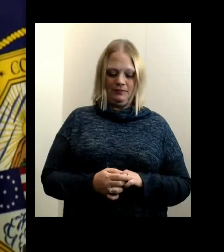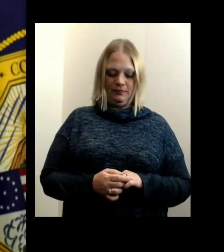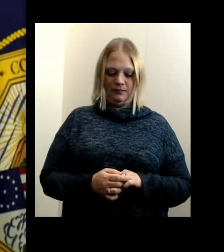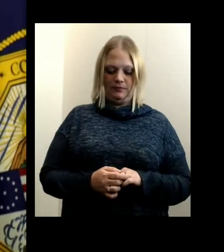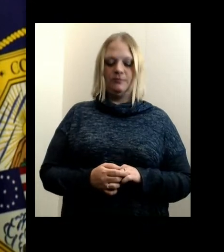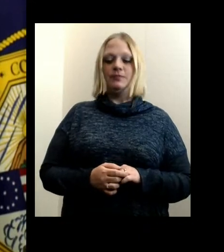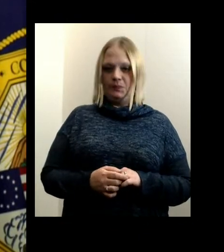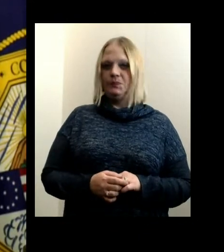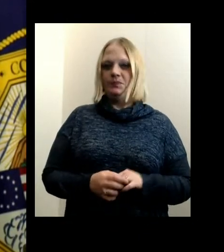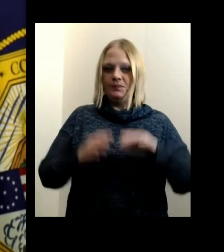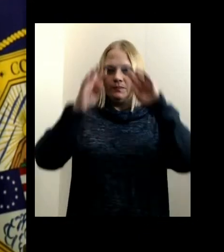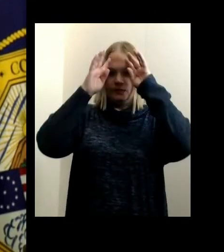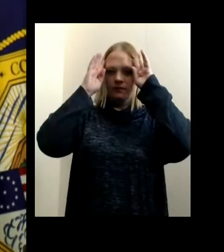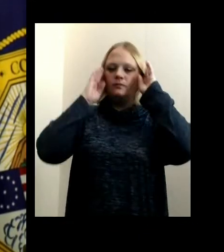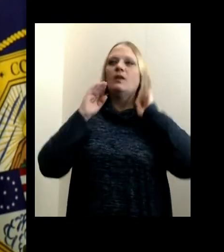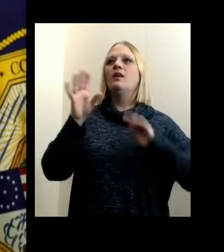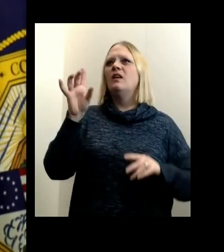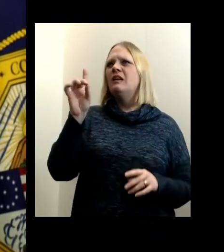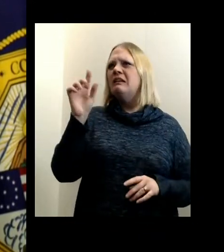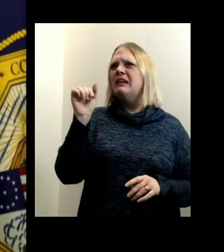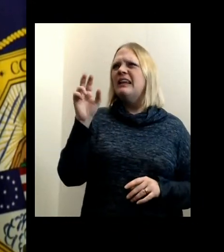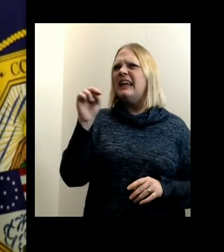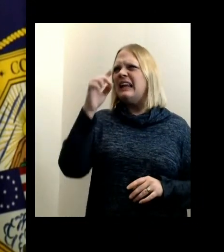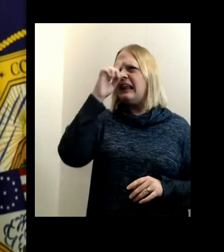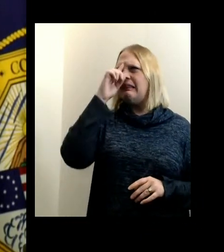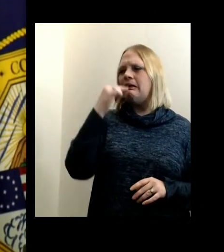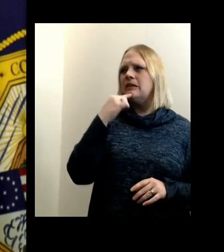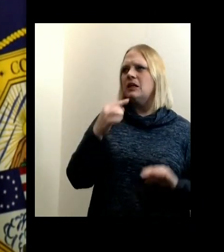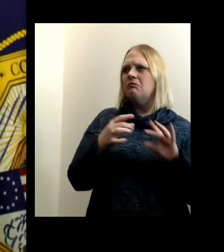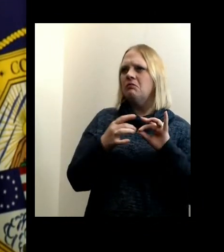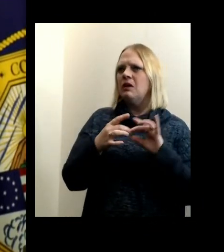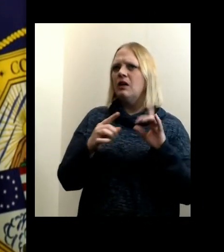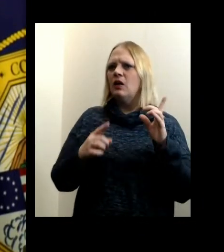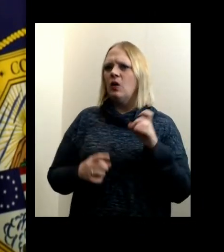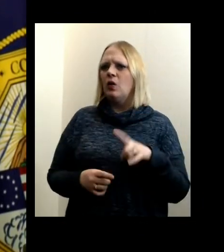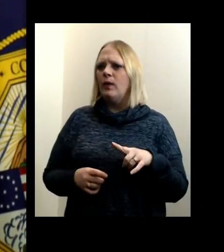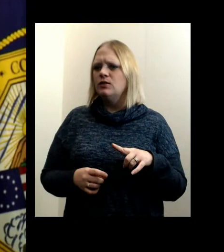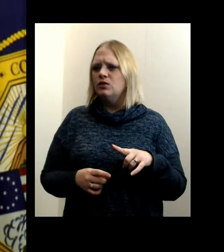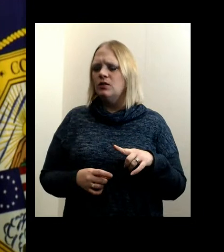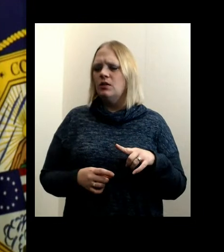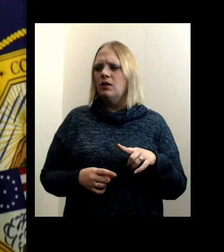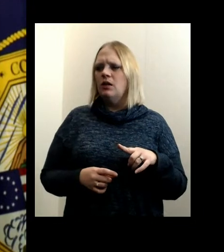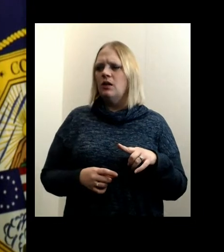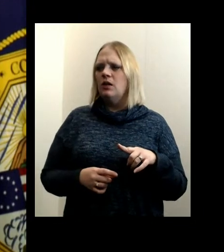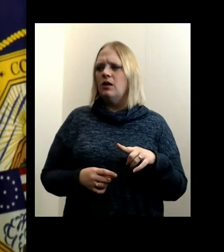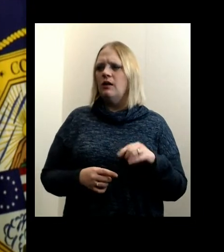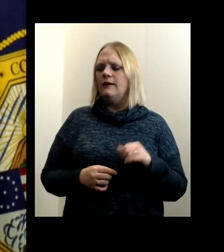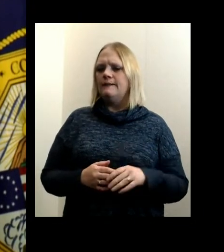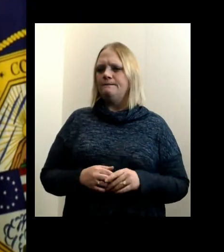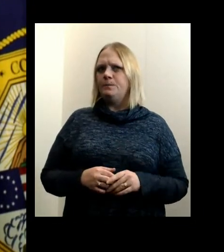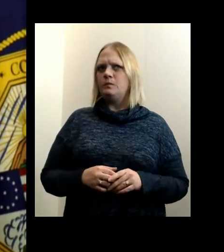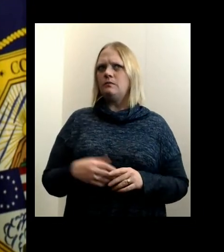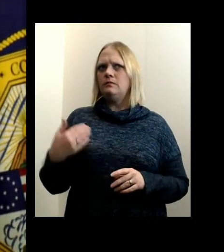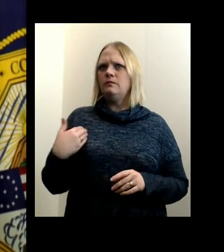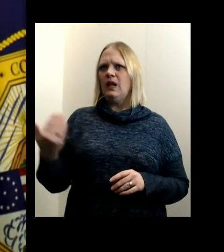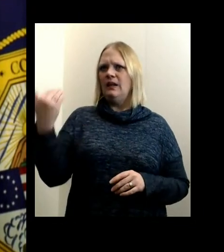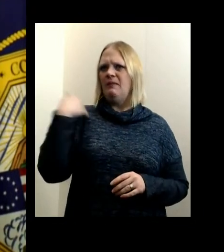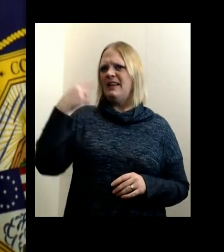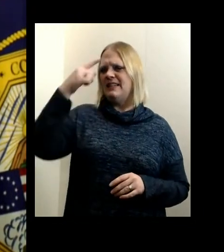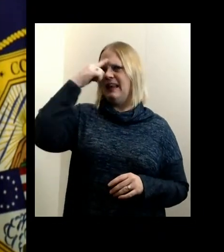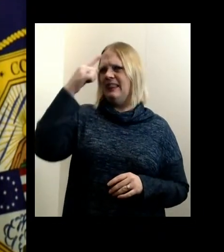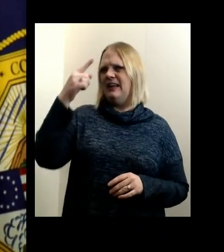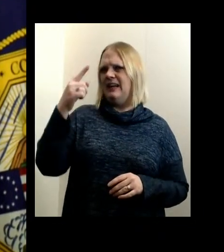Hey, Mark. Dan Delbach is on and has a question, too. I'll start. In the past, I believe it was late September,